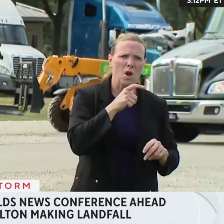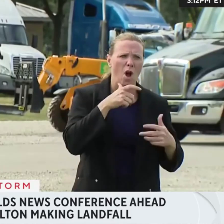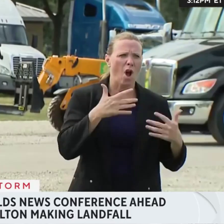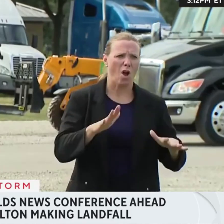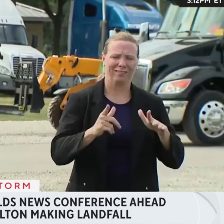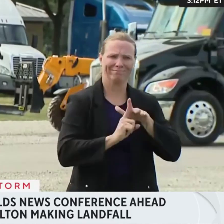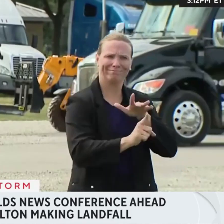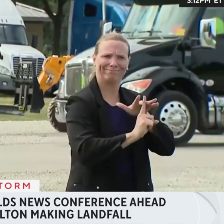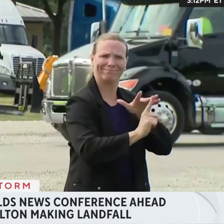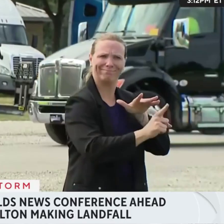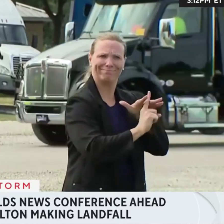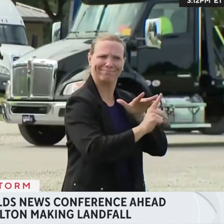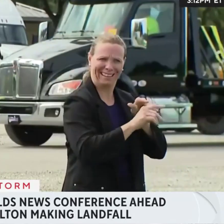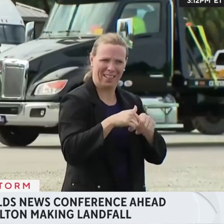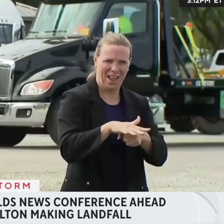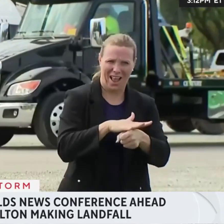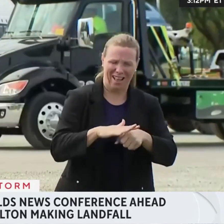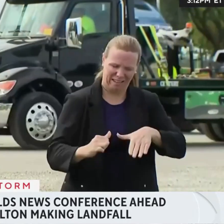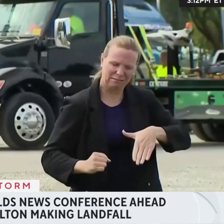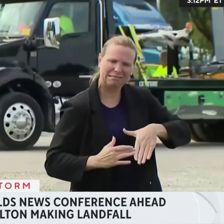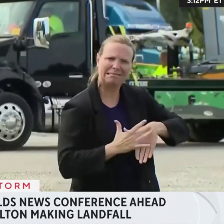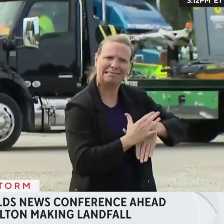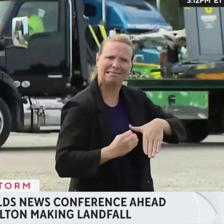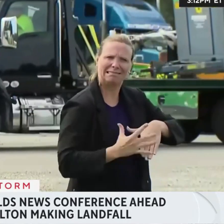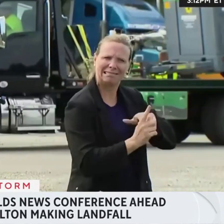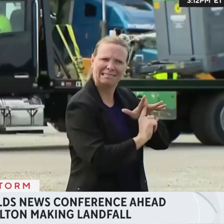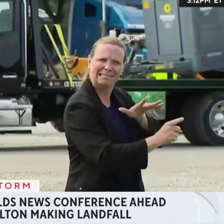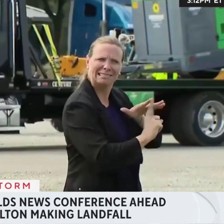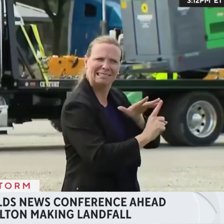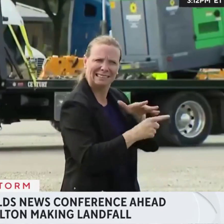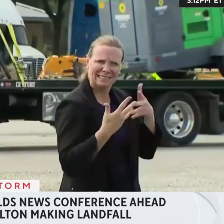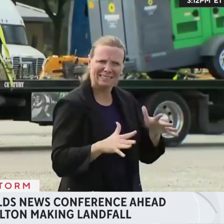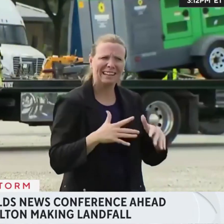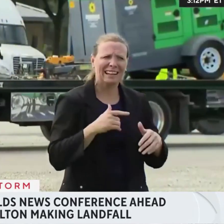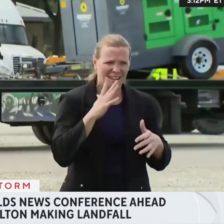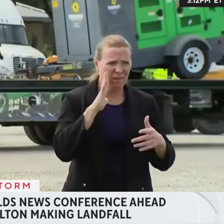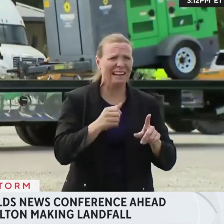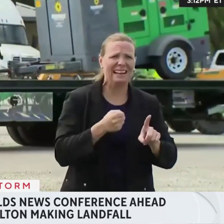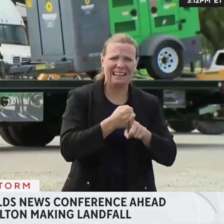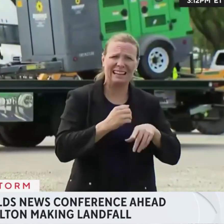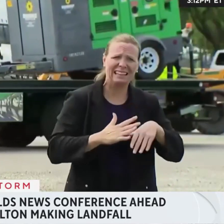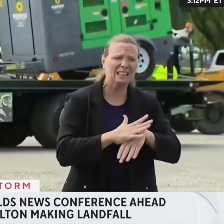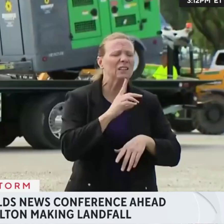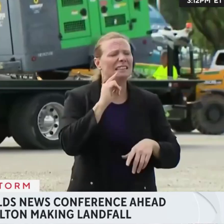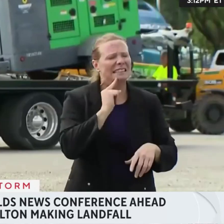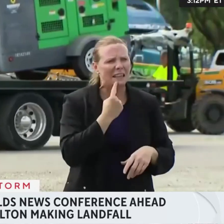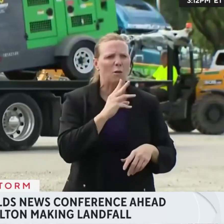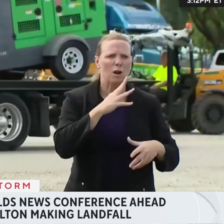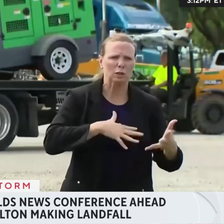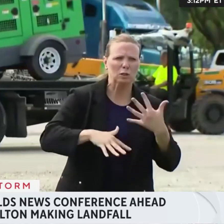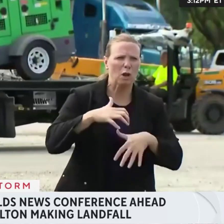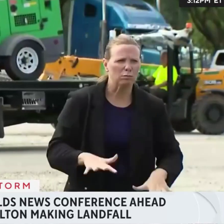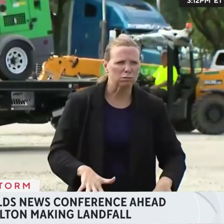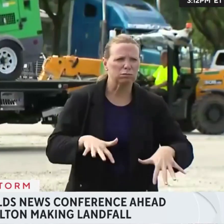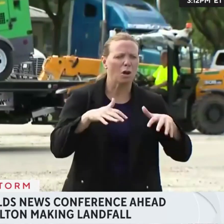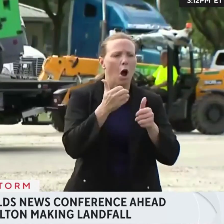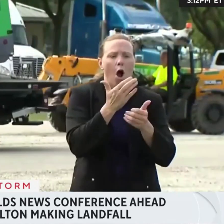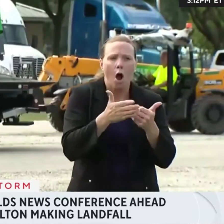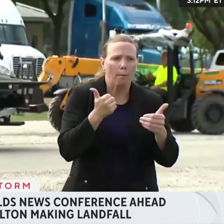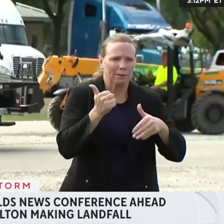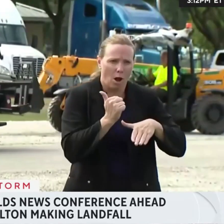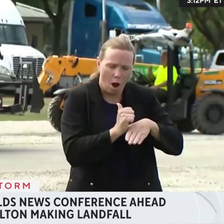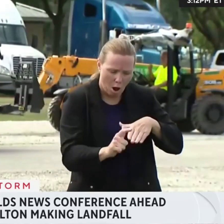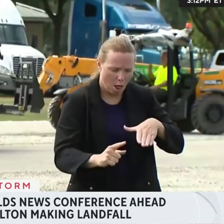evacuated, who are in those areas, and you absolutely could get whacked with really serious storm surge. Really, almost every place on the west coast of